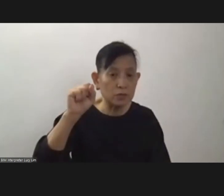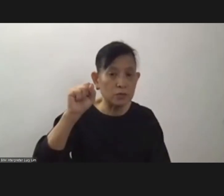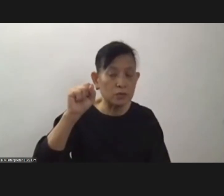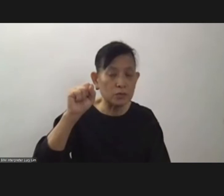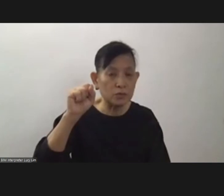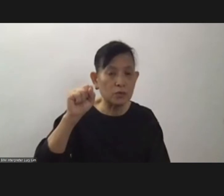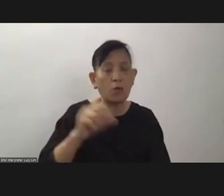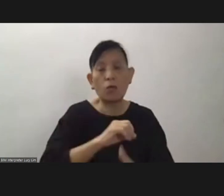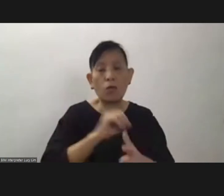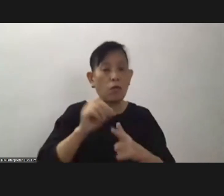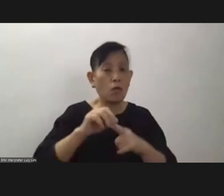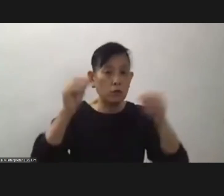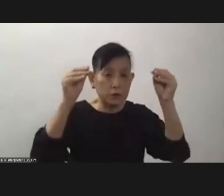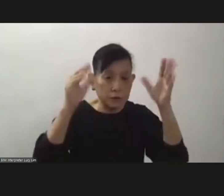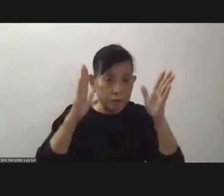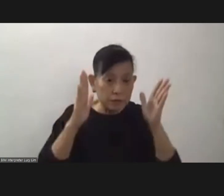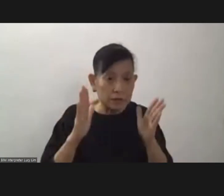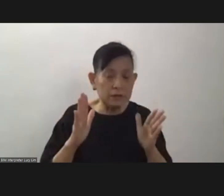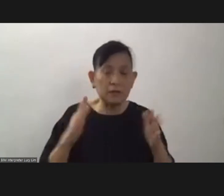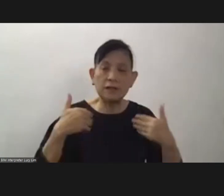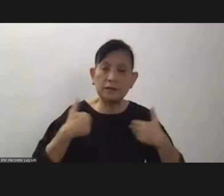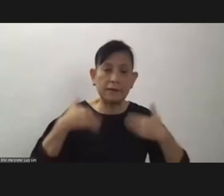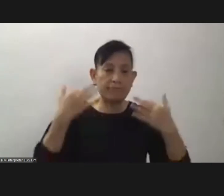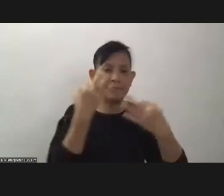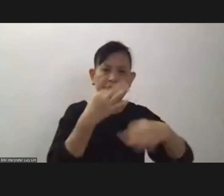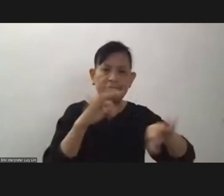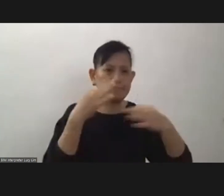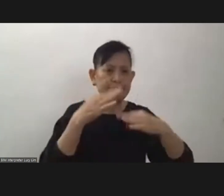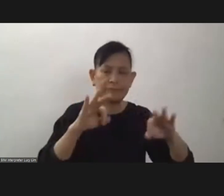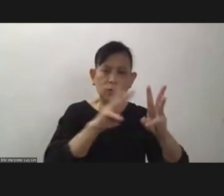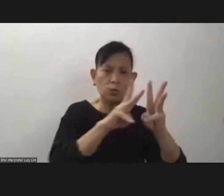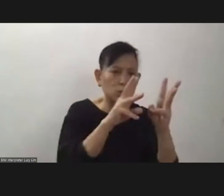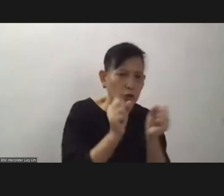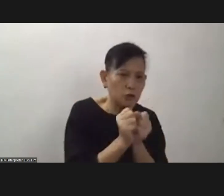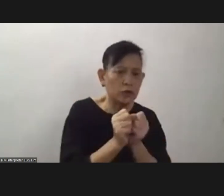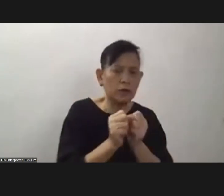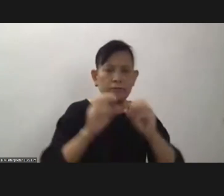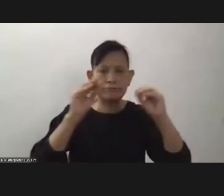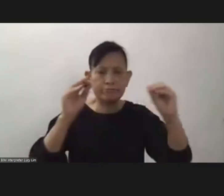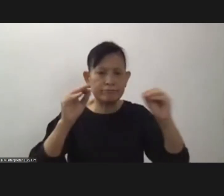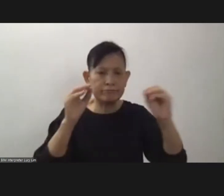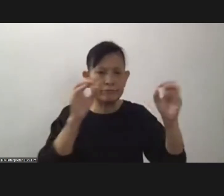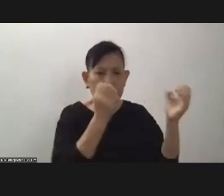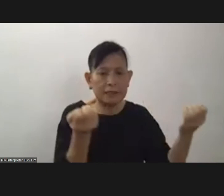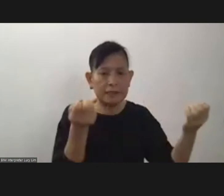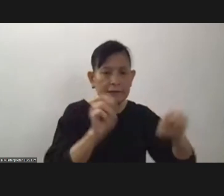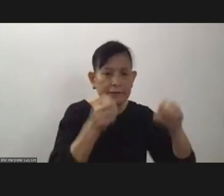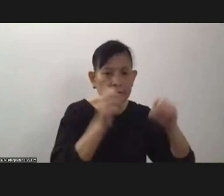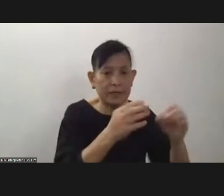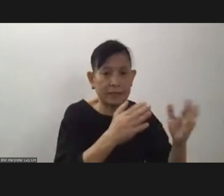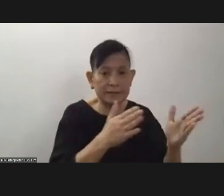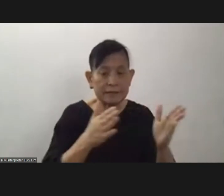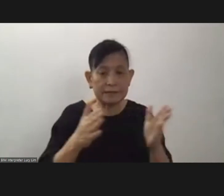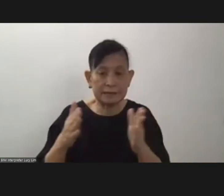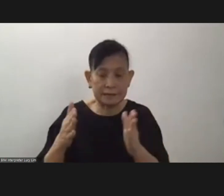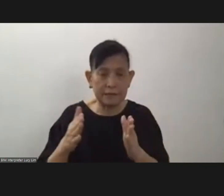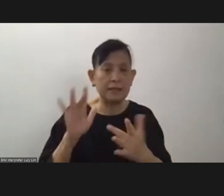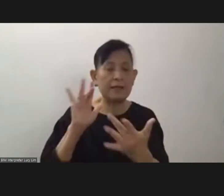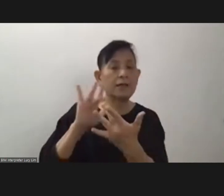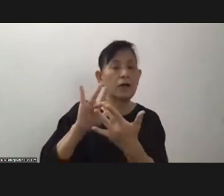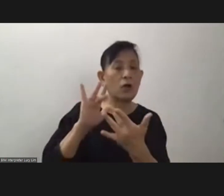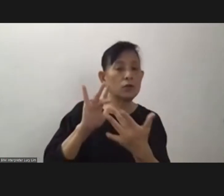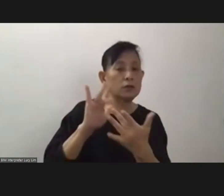you know, teachers. They have a bunch of awesome free stuff, workshops and events that they organize. Please get in touch with the Taylor's Rises